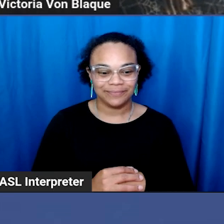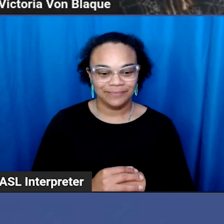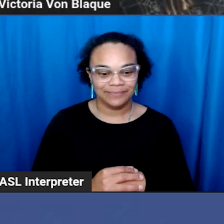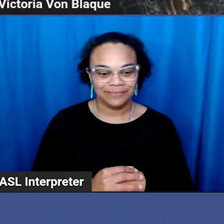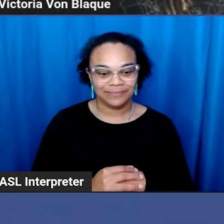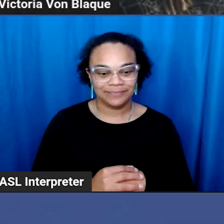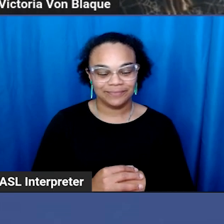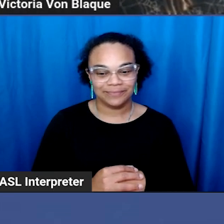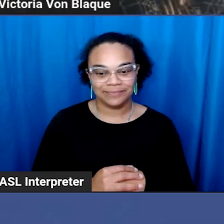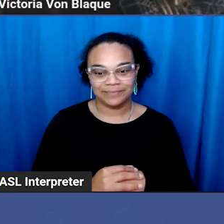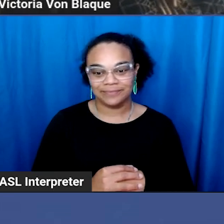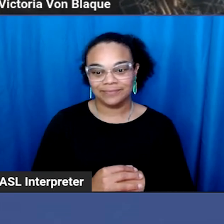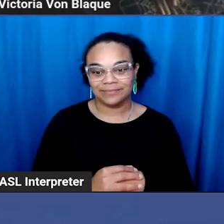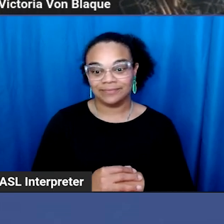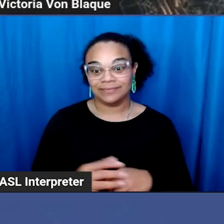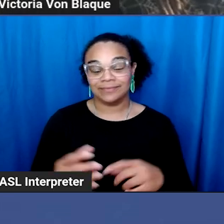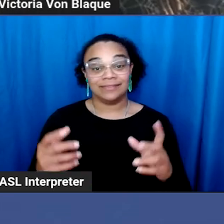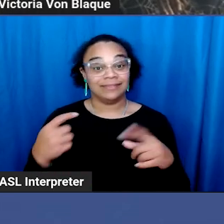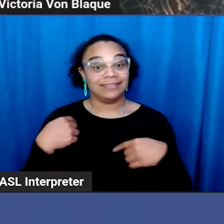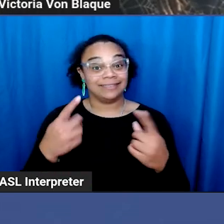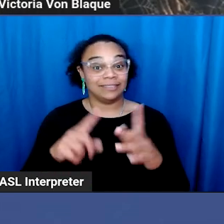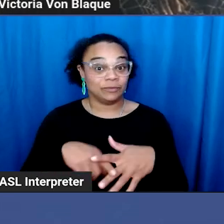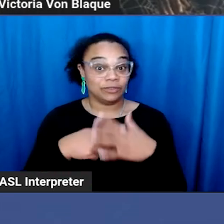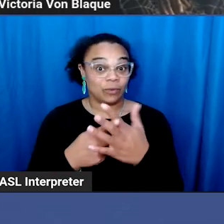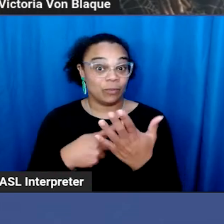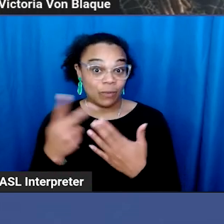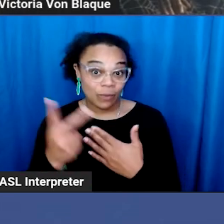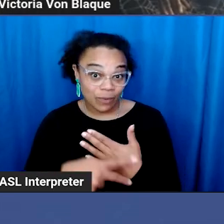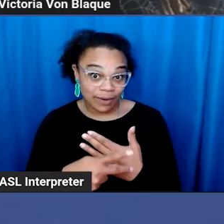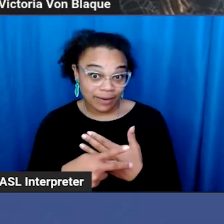Since the beginning of our program,